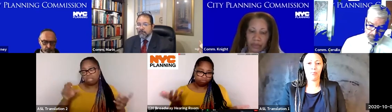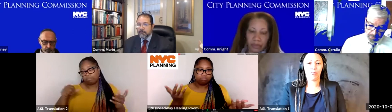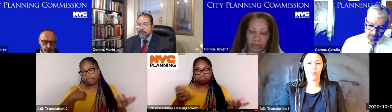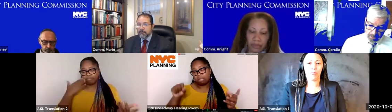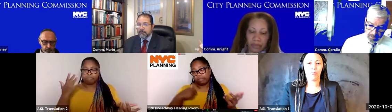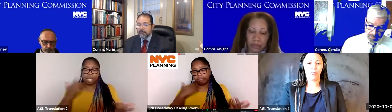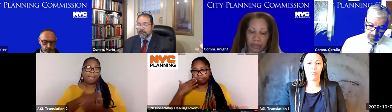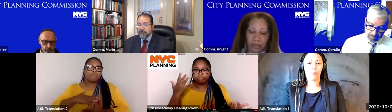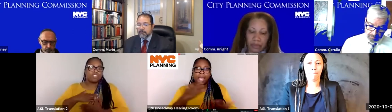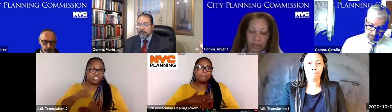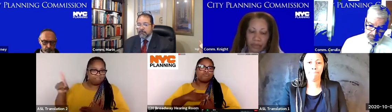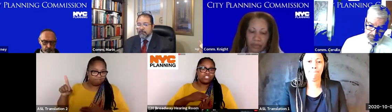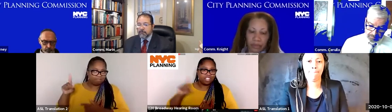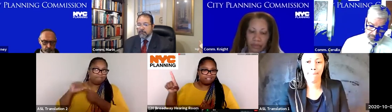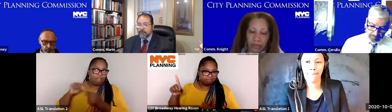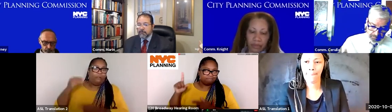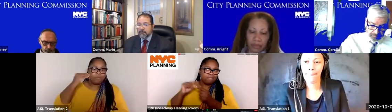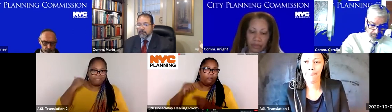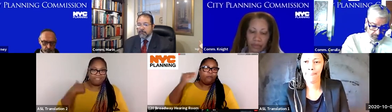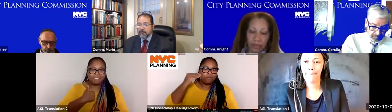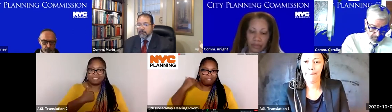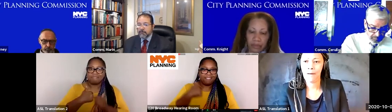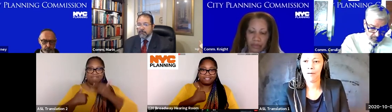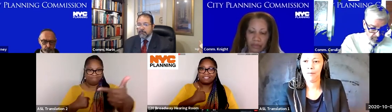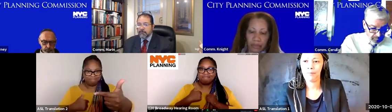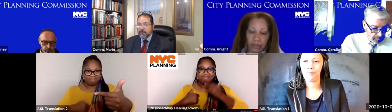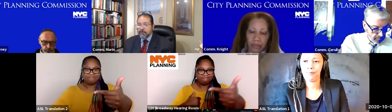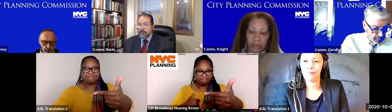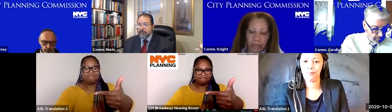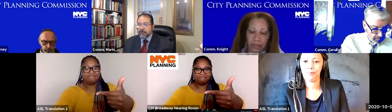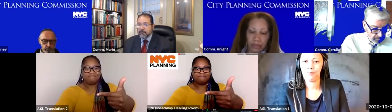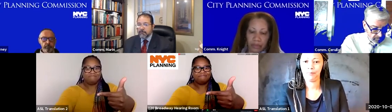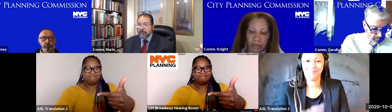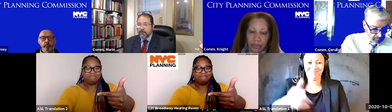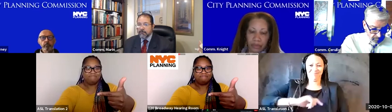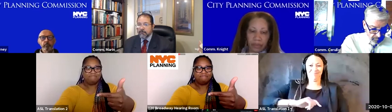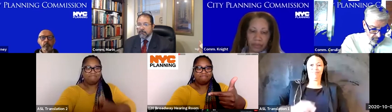I appreciate him coming to remind us of that. We are in unusual times.